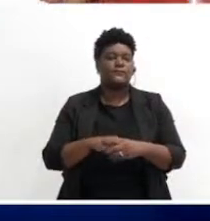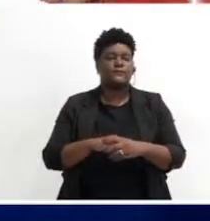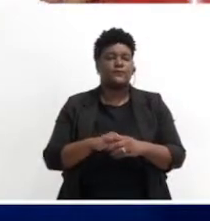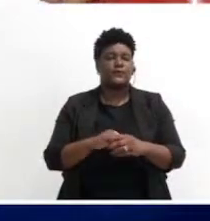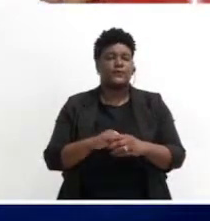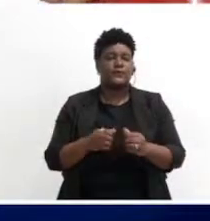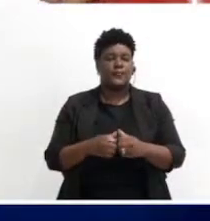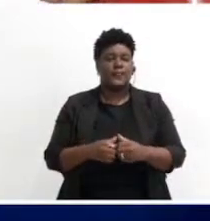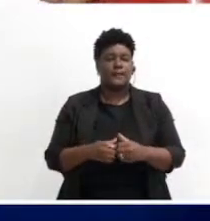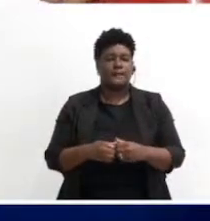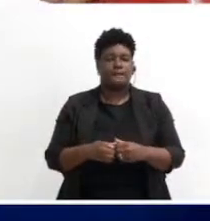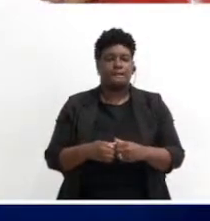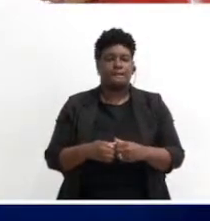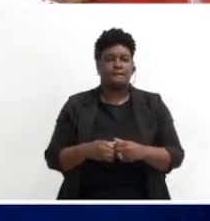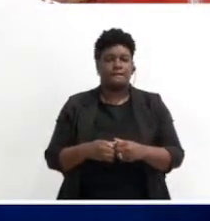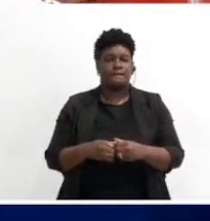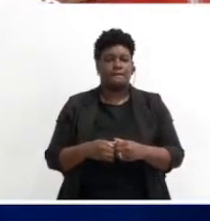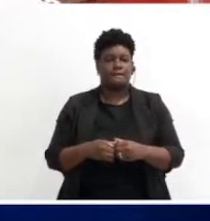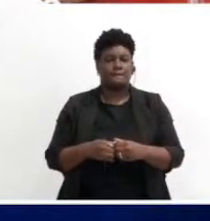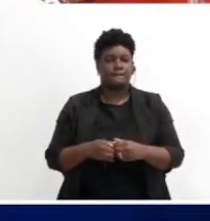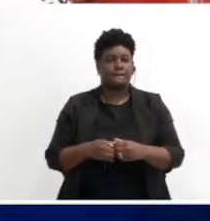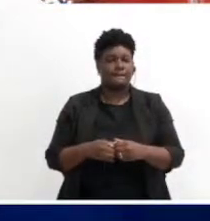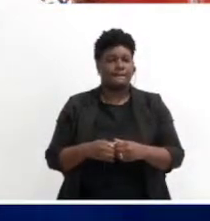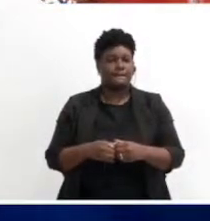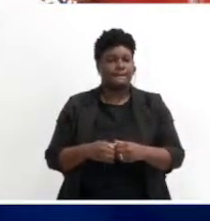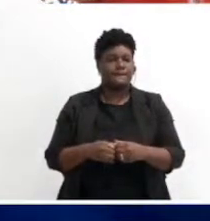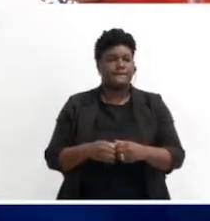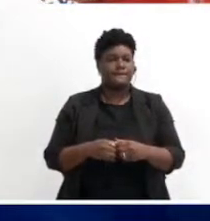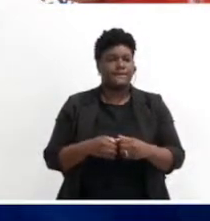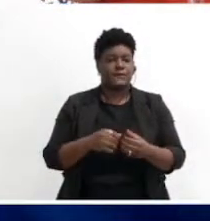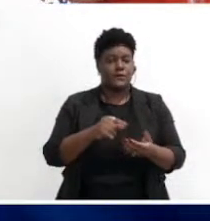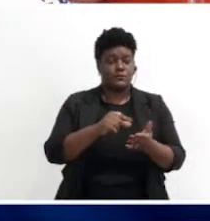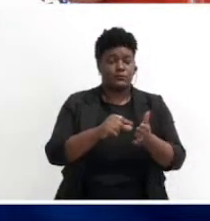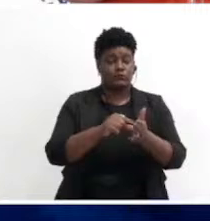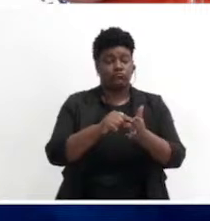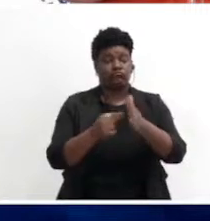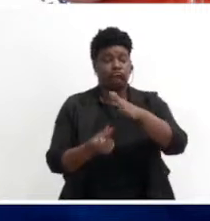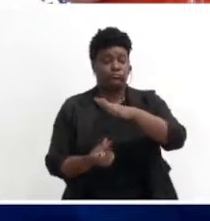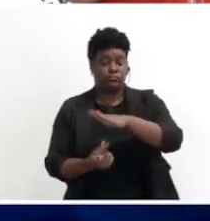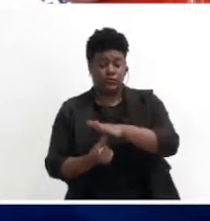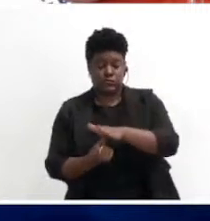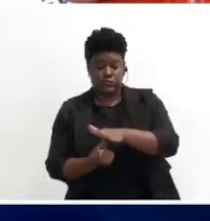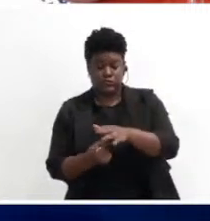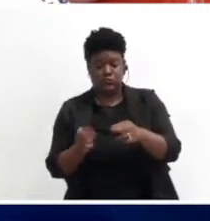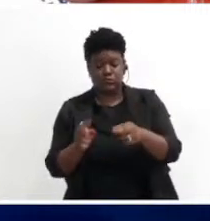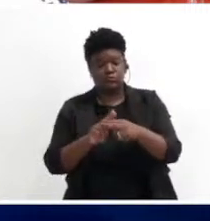be used for flip chip bonding. So it's